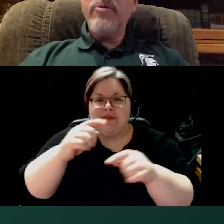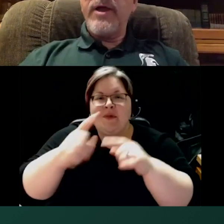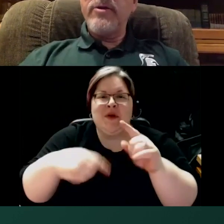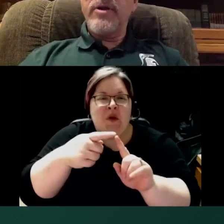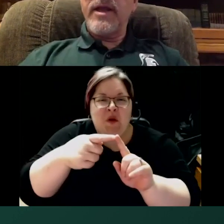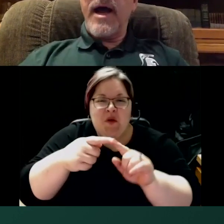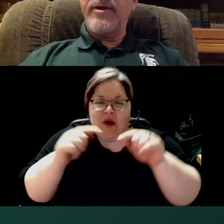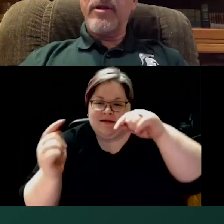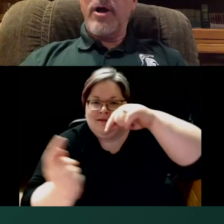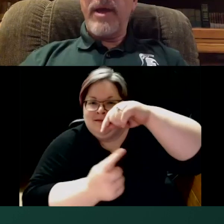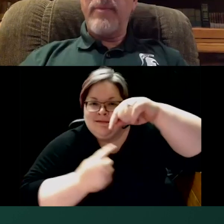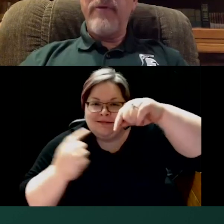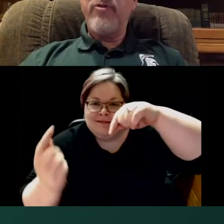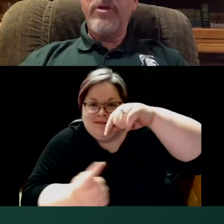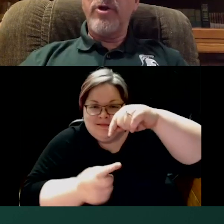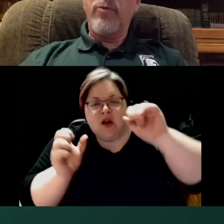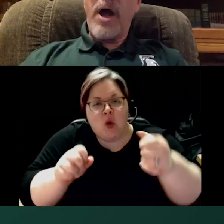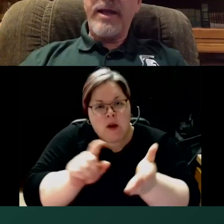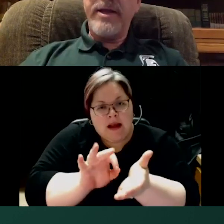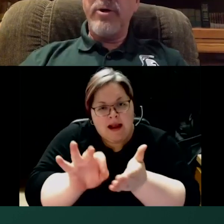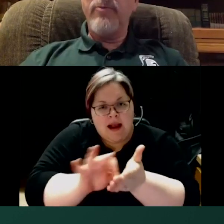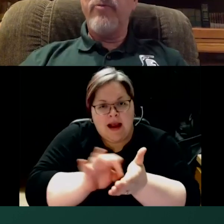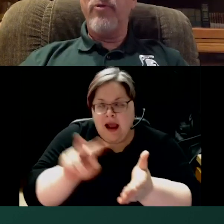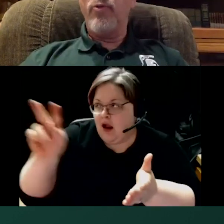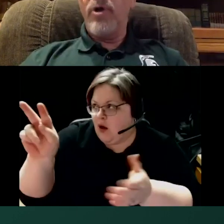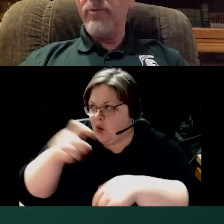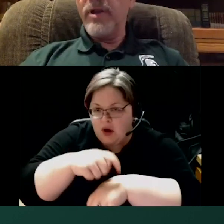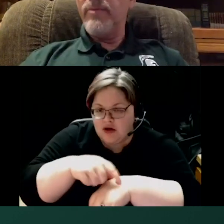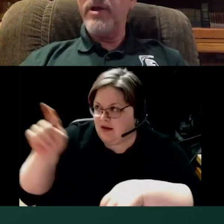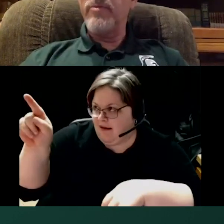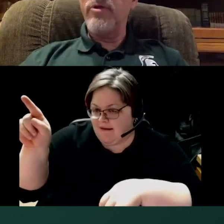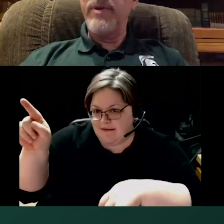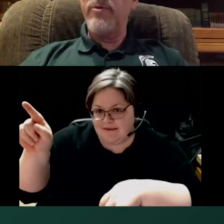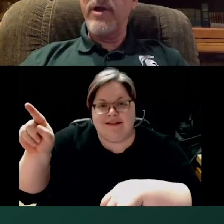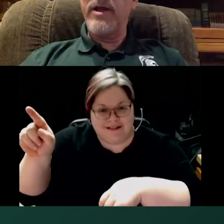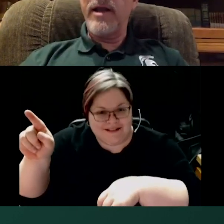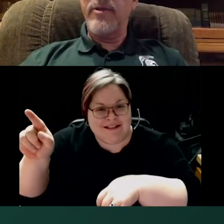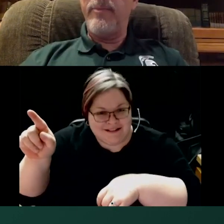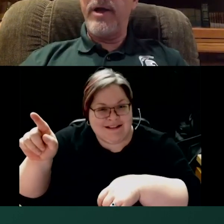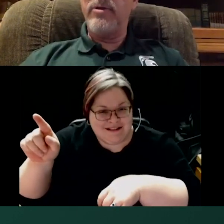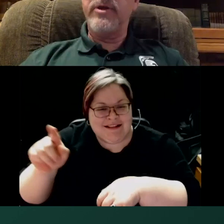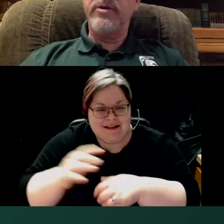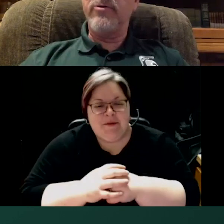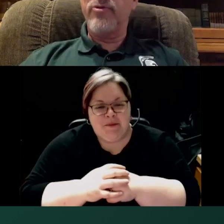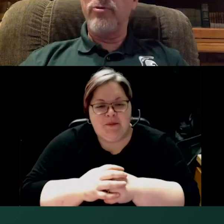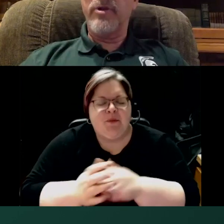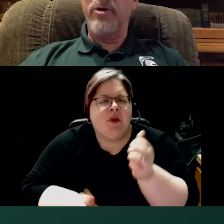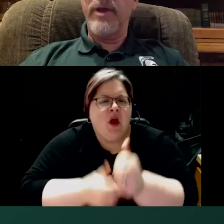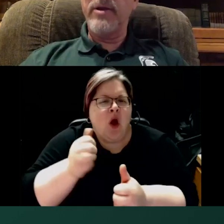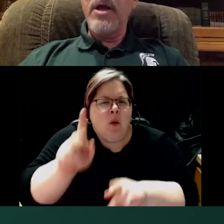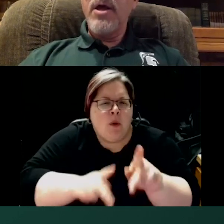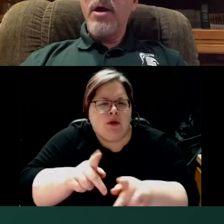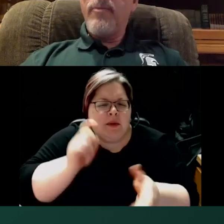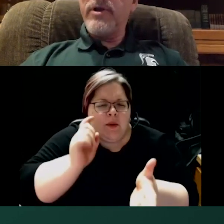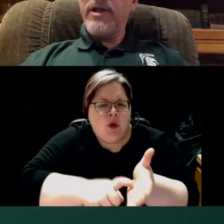And here's what that looks like on a star map. I've chosen Orion here for one reason, because most people recognize the belt and the shoulders and all